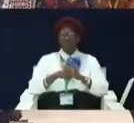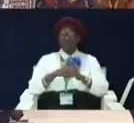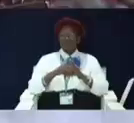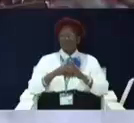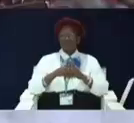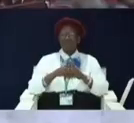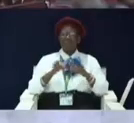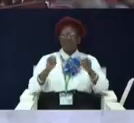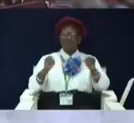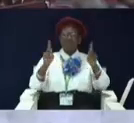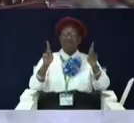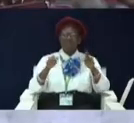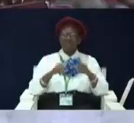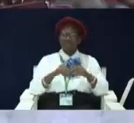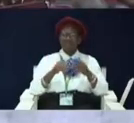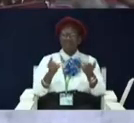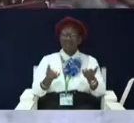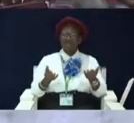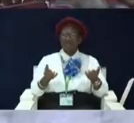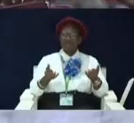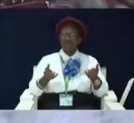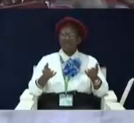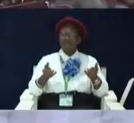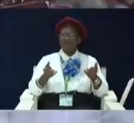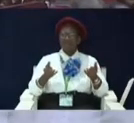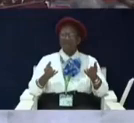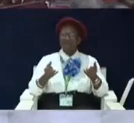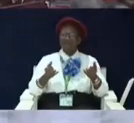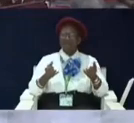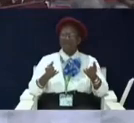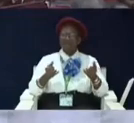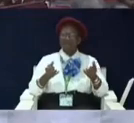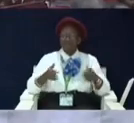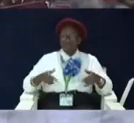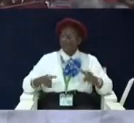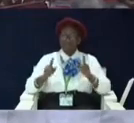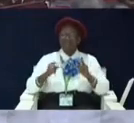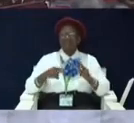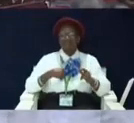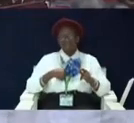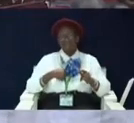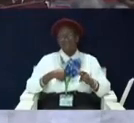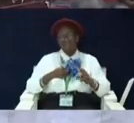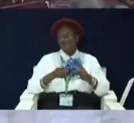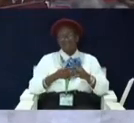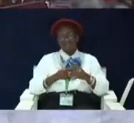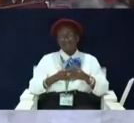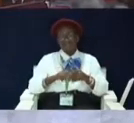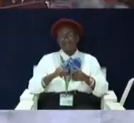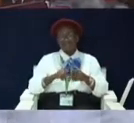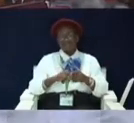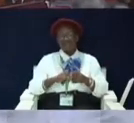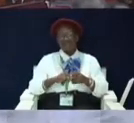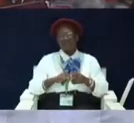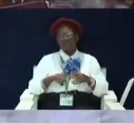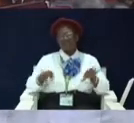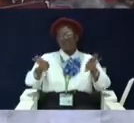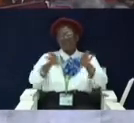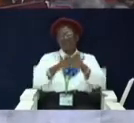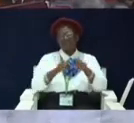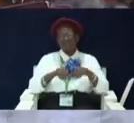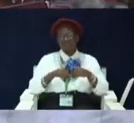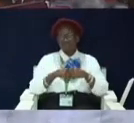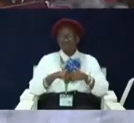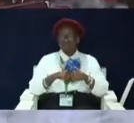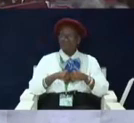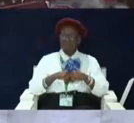Now, let me begin to round up. eje ma wa mu